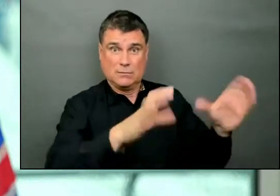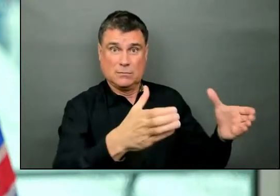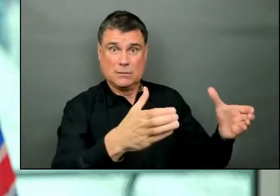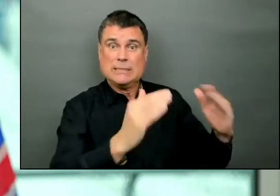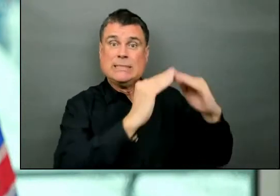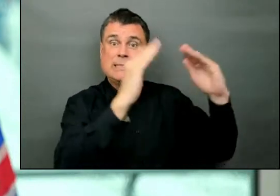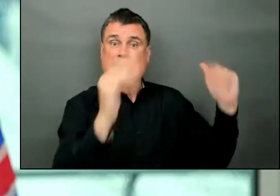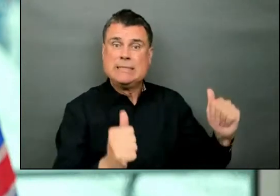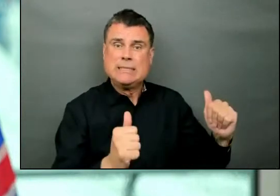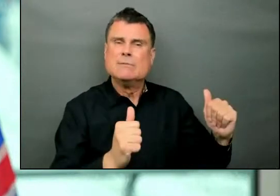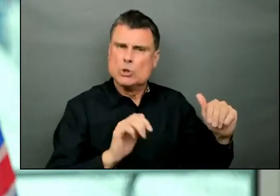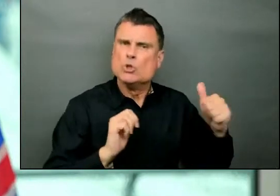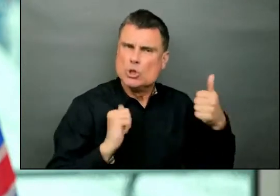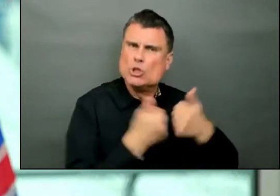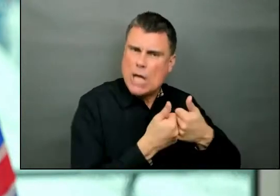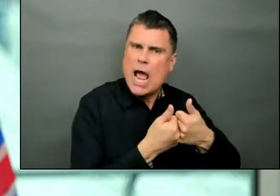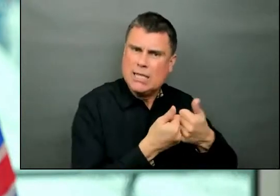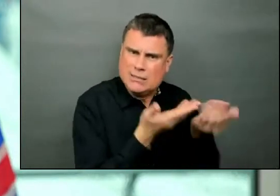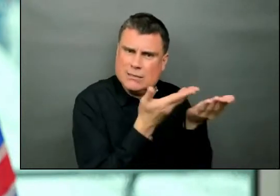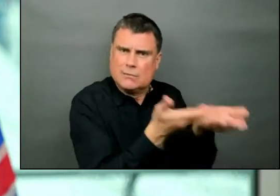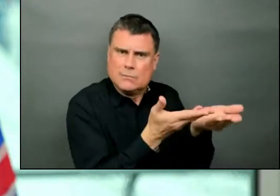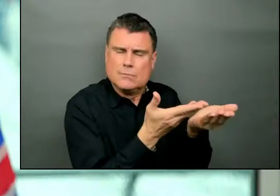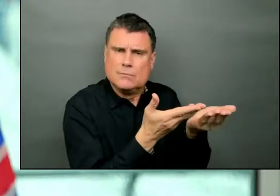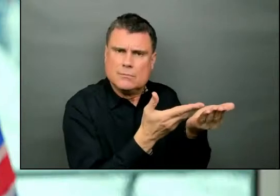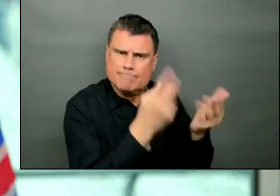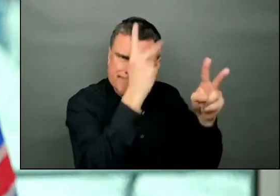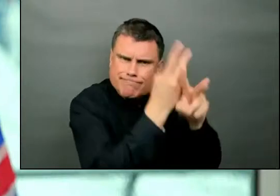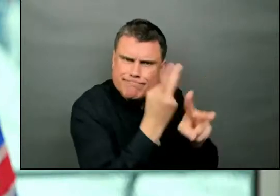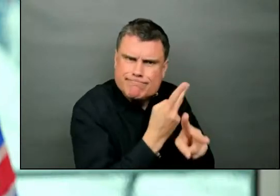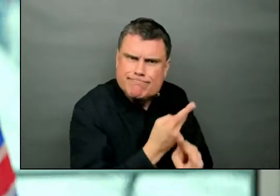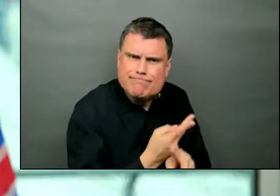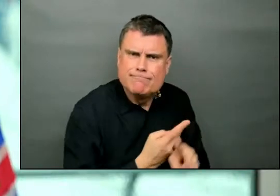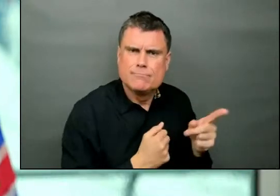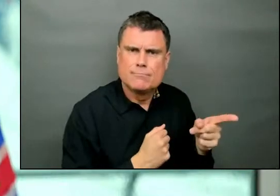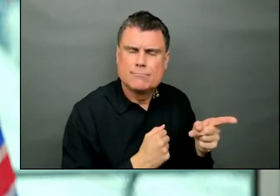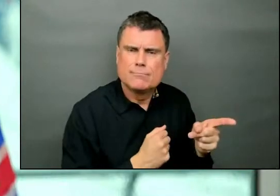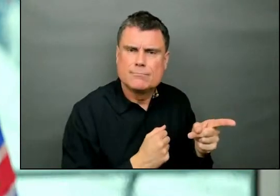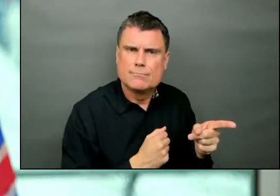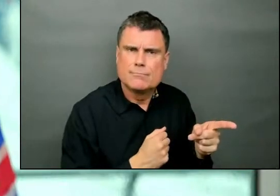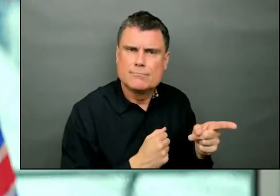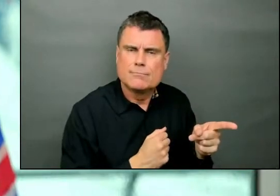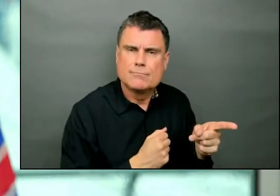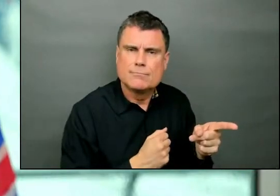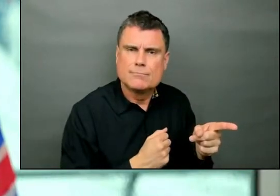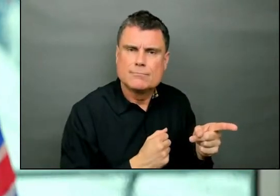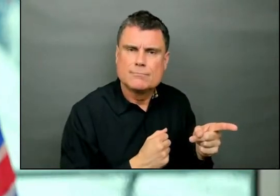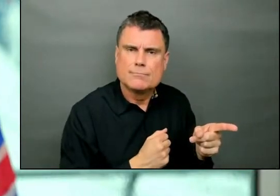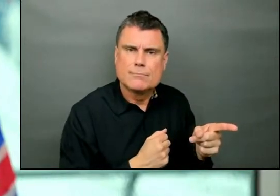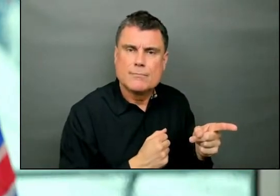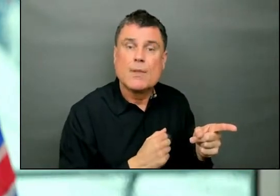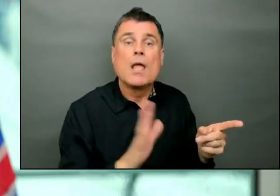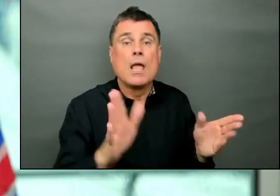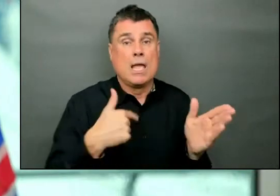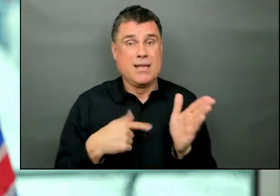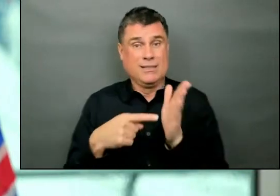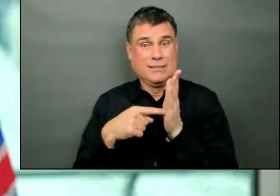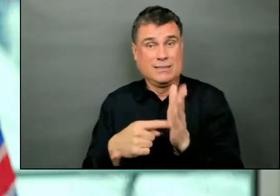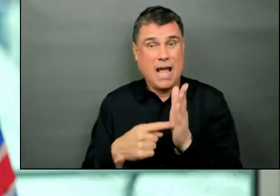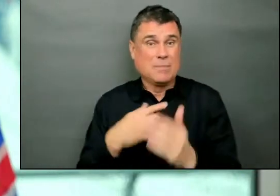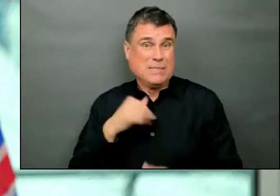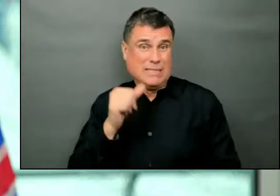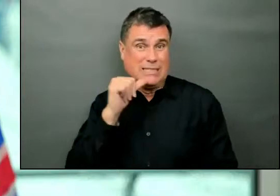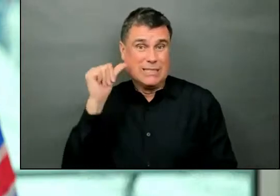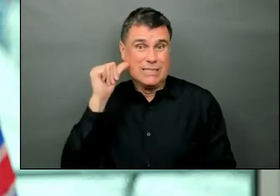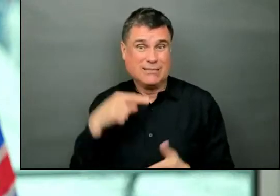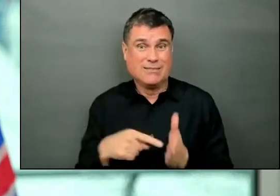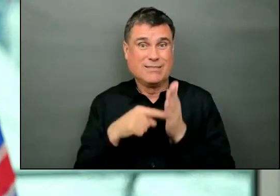officers face. And the example I used was when they initially were rolling out naloxone in our communities,